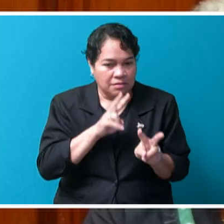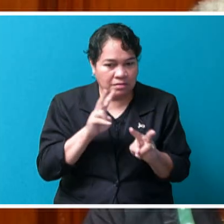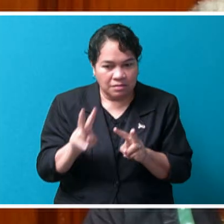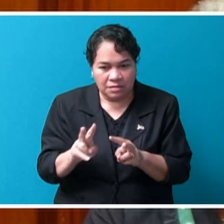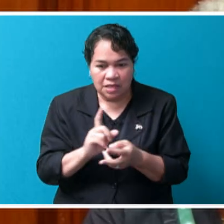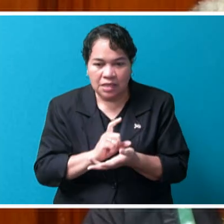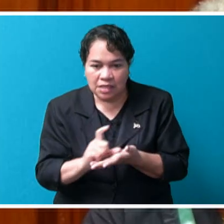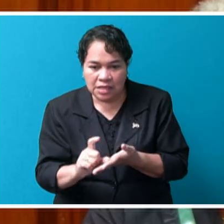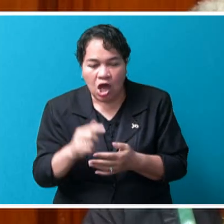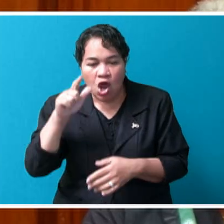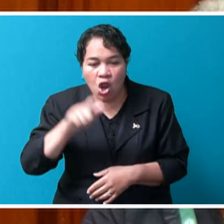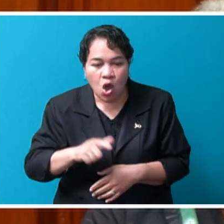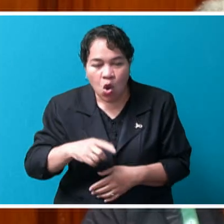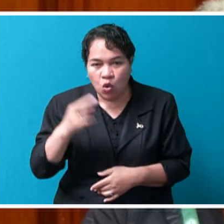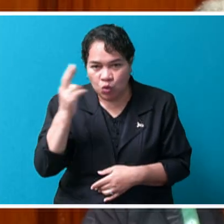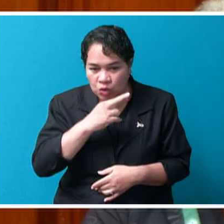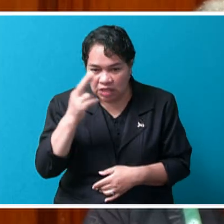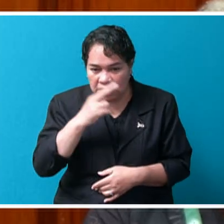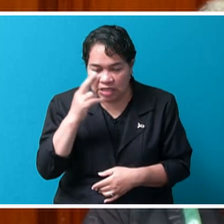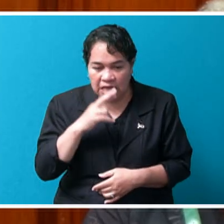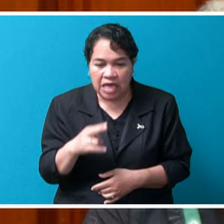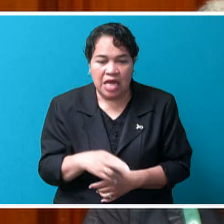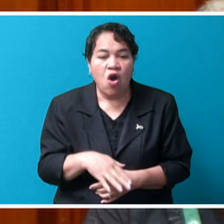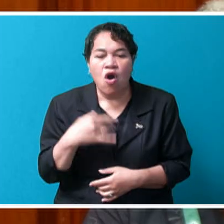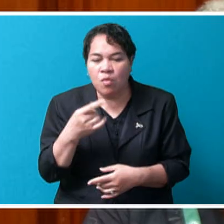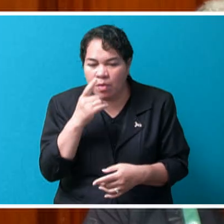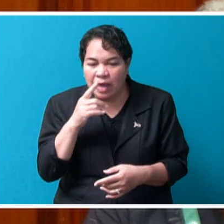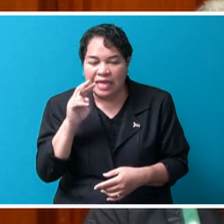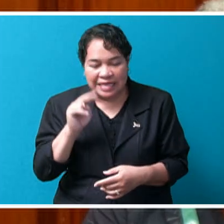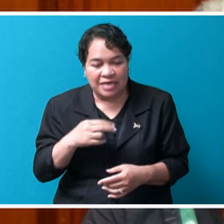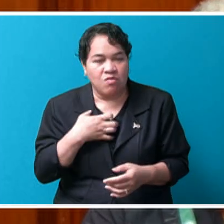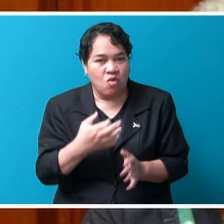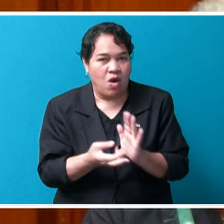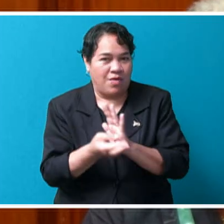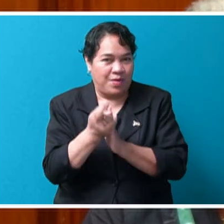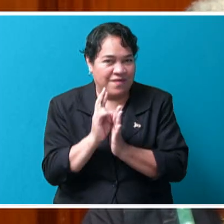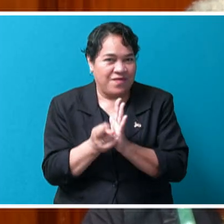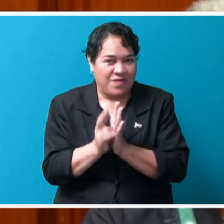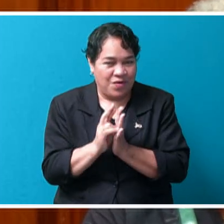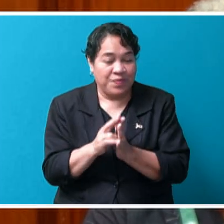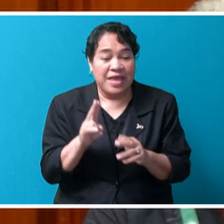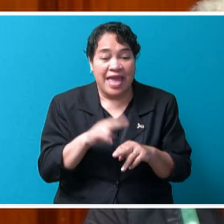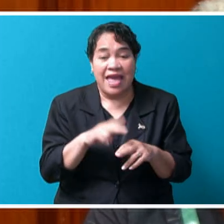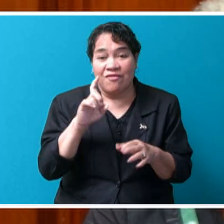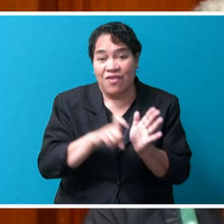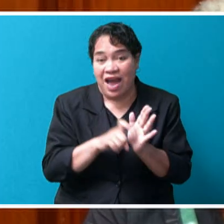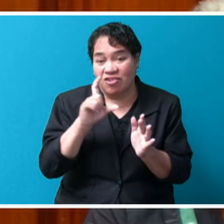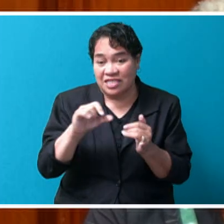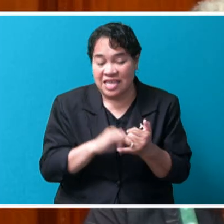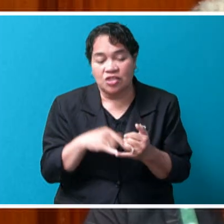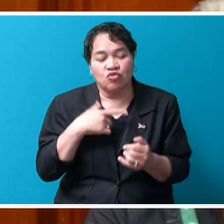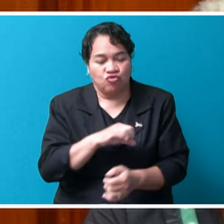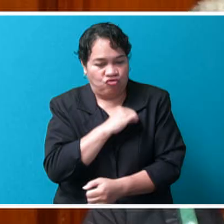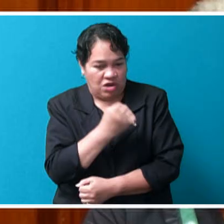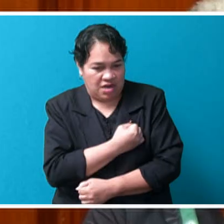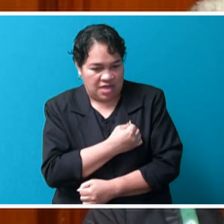low-risk claims from those requiring further review. Mr. Speaker, sir, FRCS is also strengthening taxpayer account